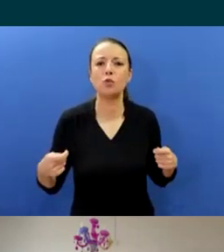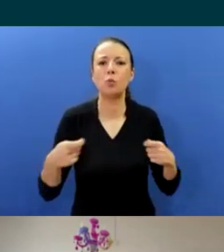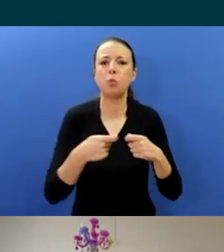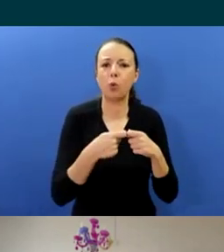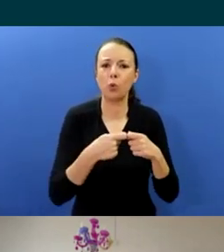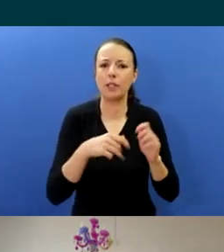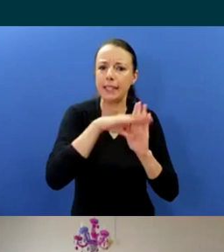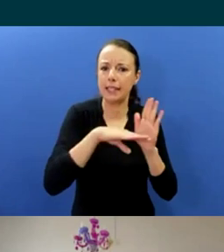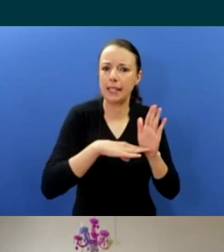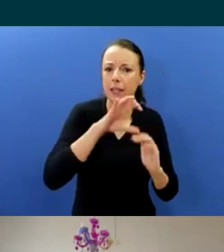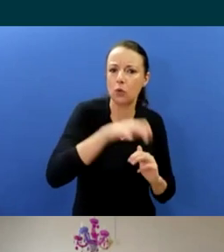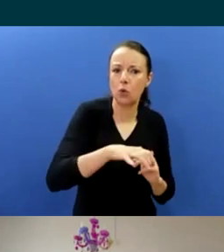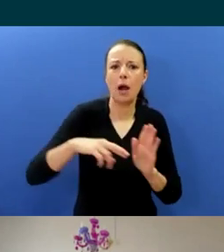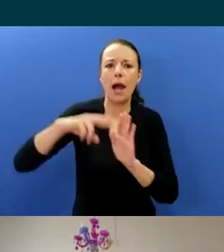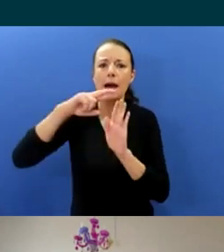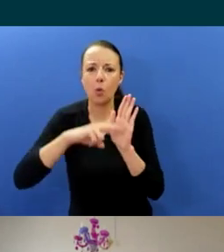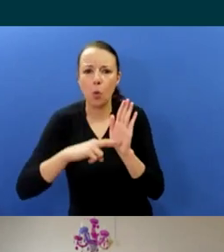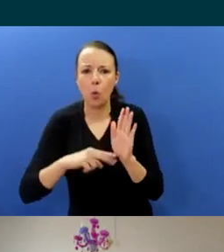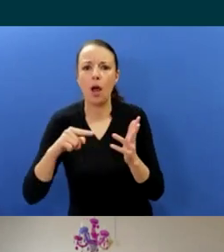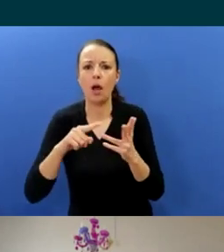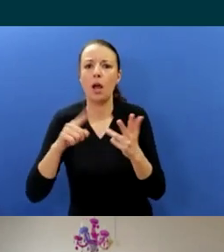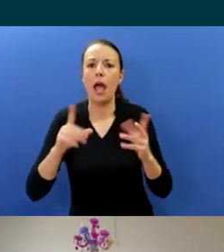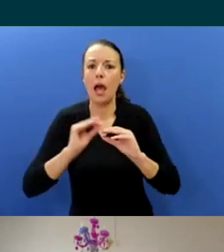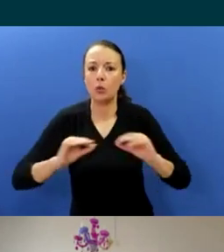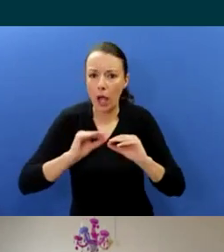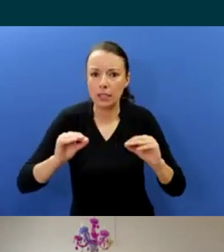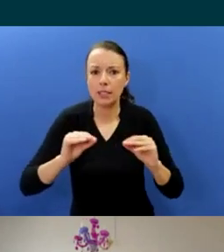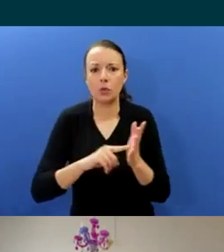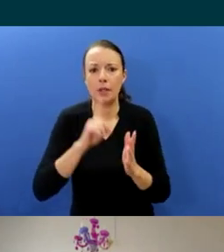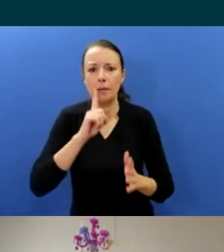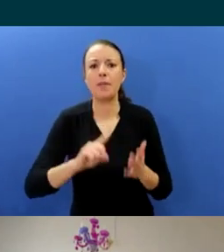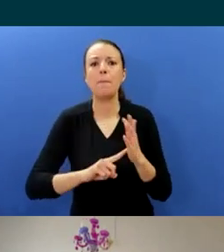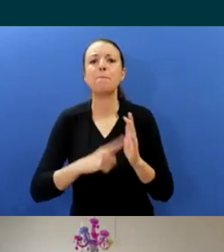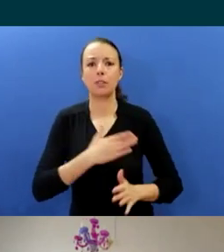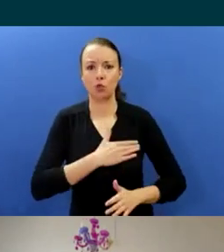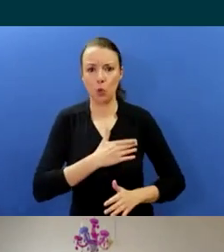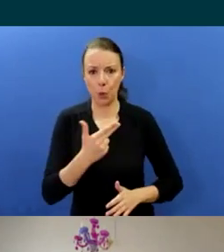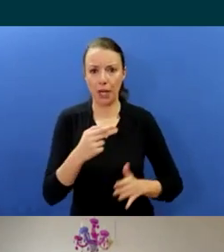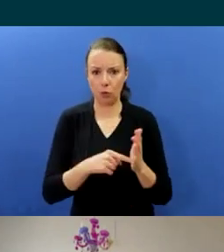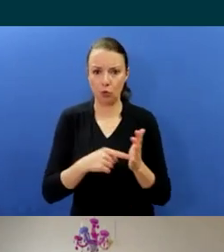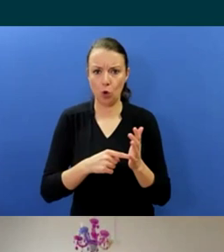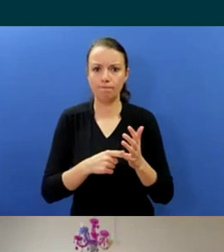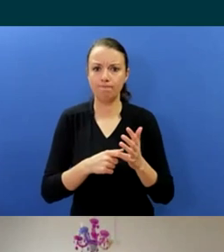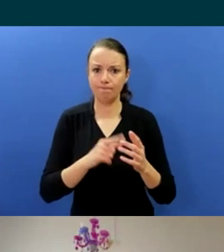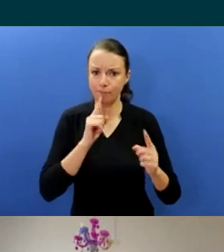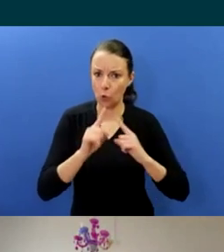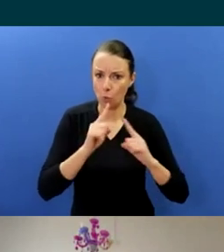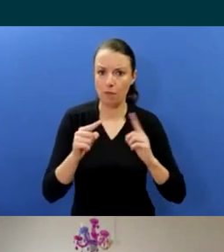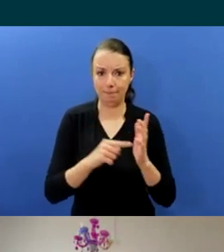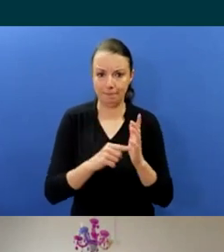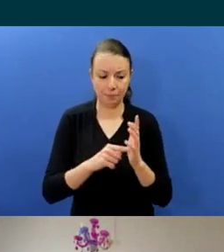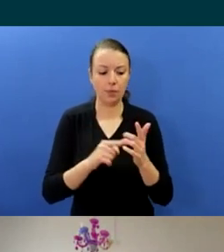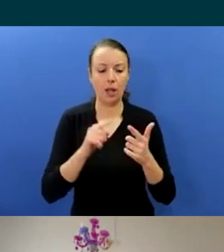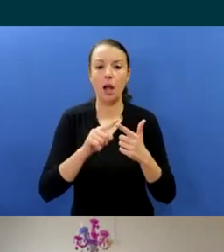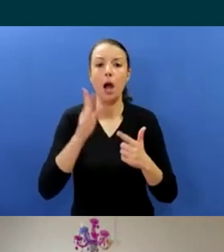completely. Then we have what I usually call the production moment. It's really